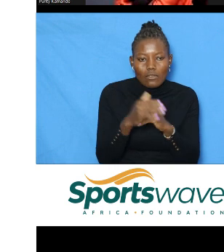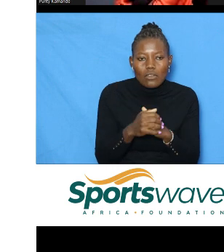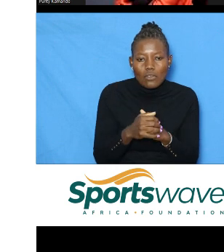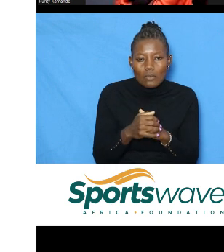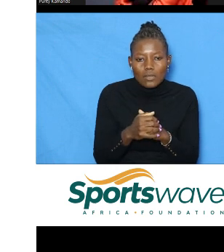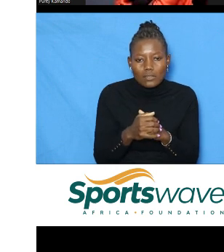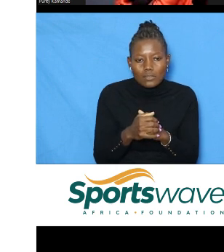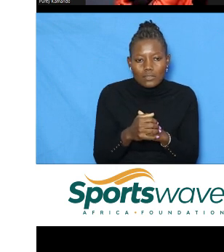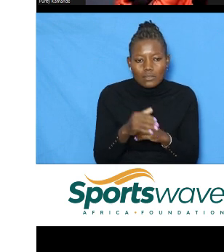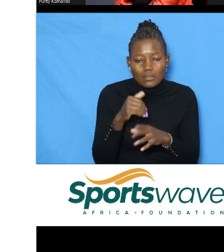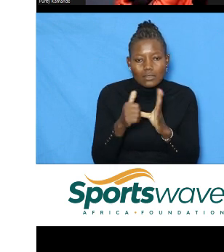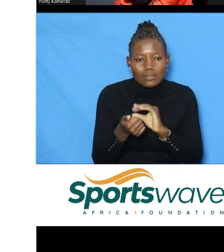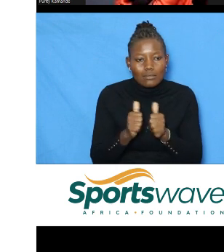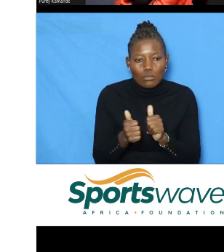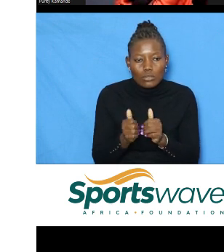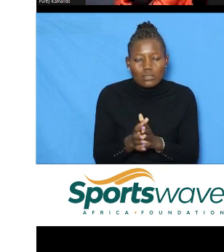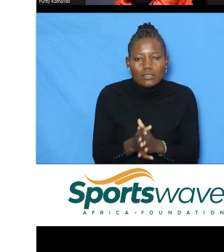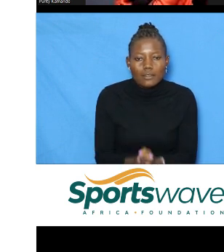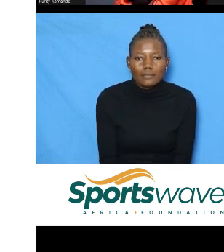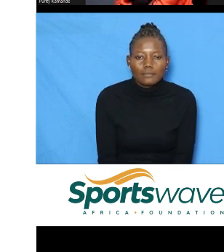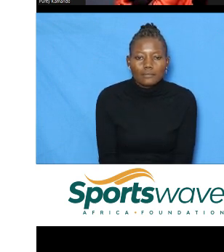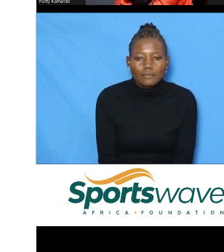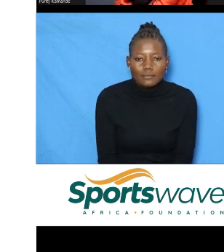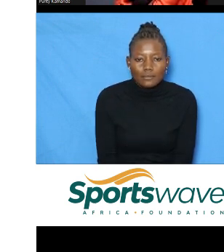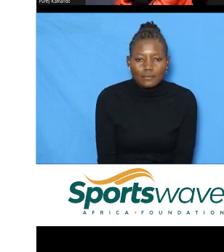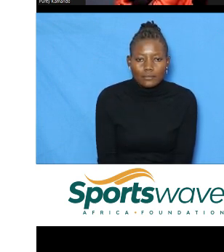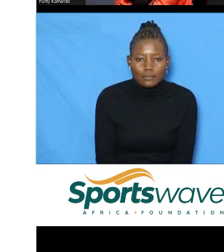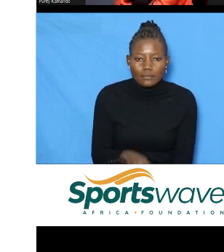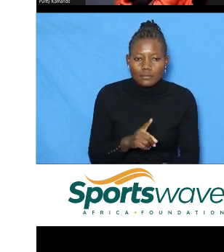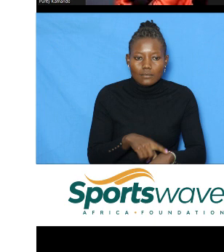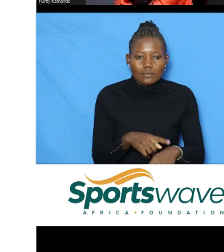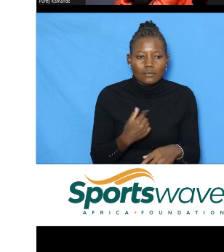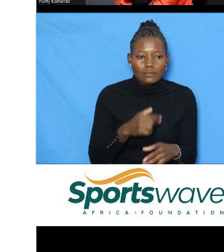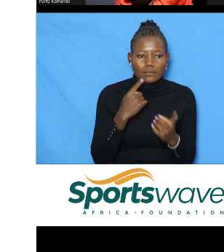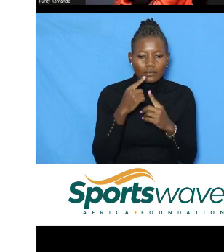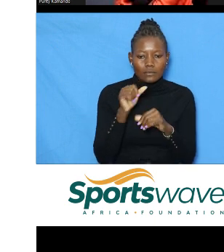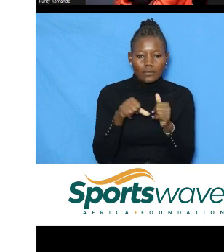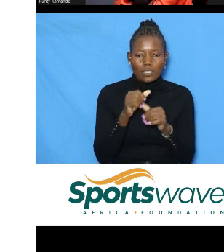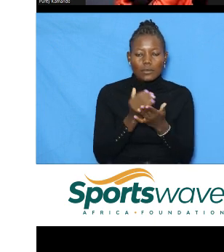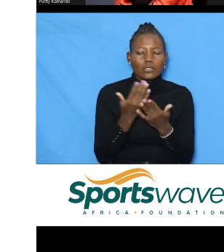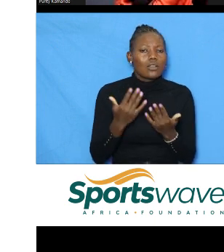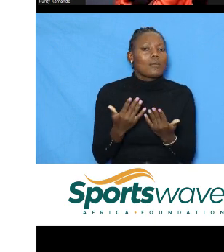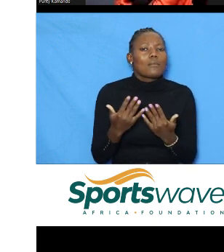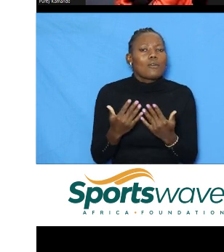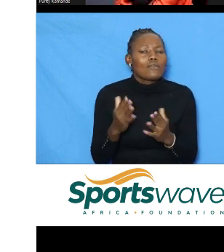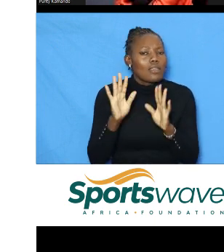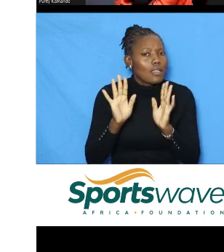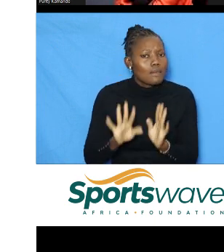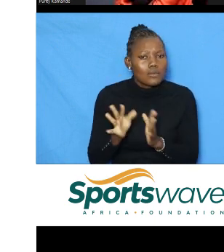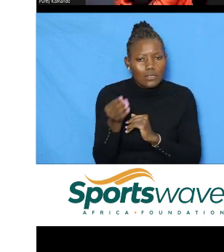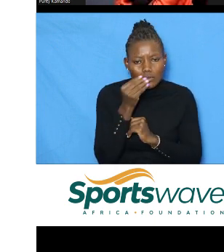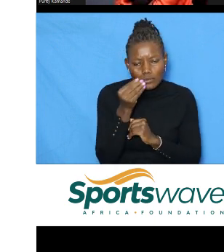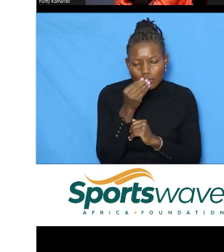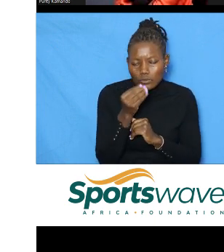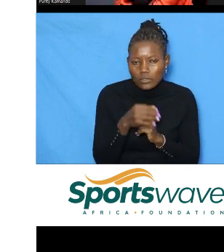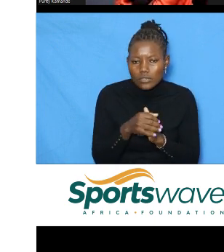in sports. So when we talk about some of the important nutrients, especially when it comes